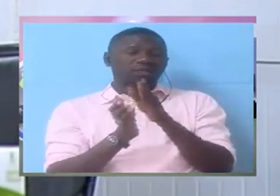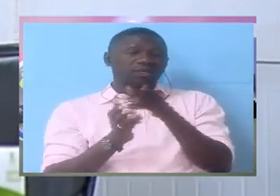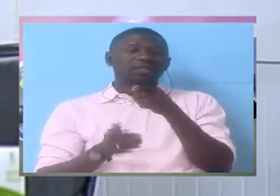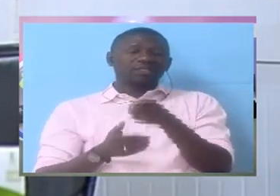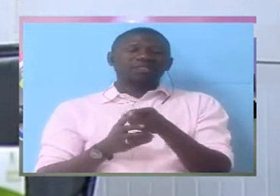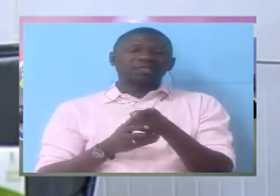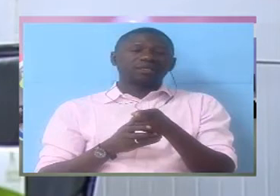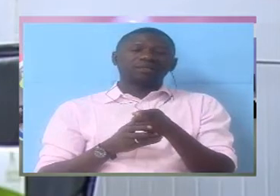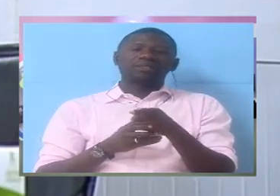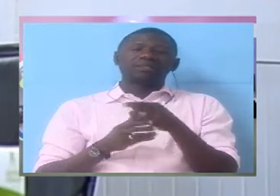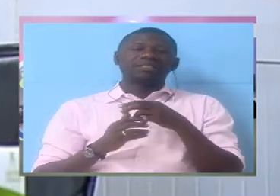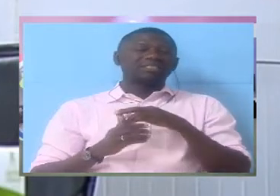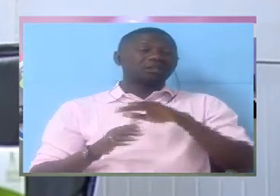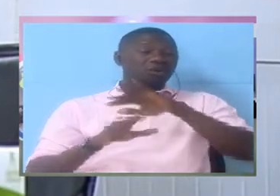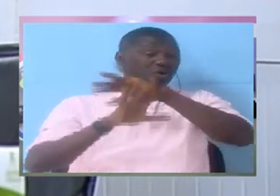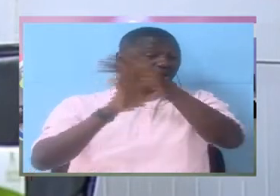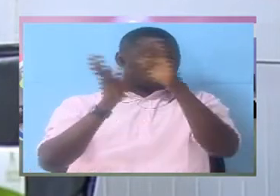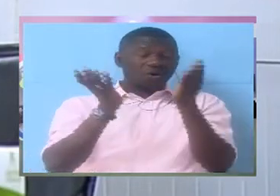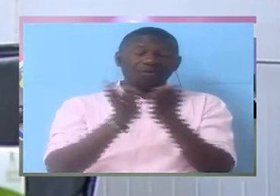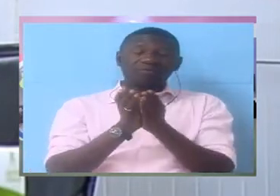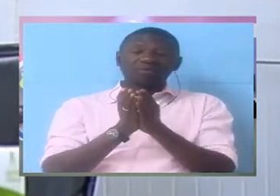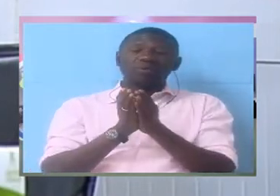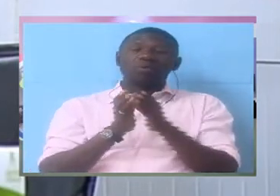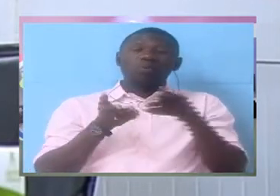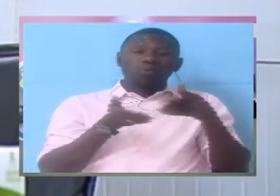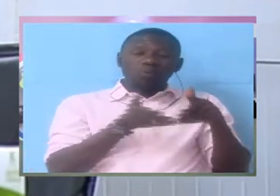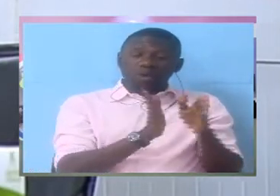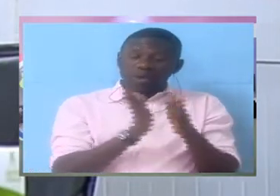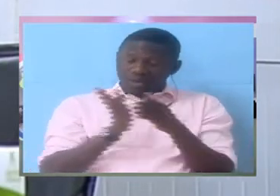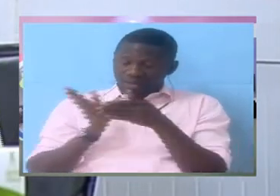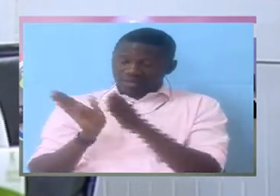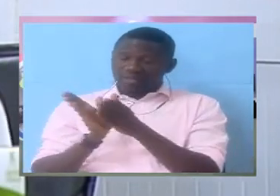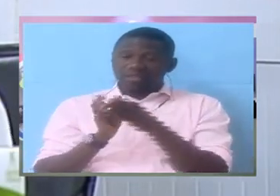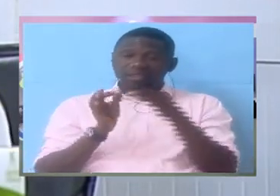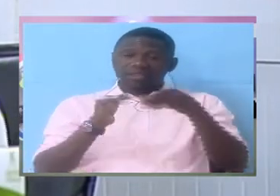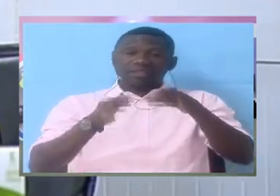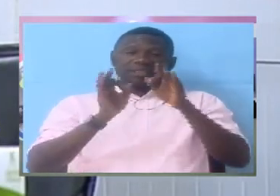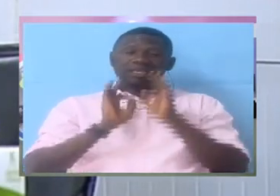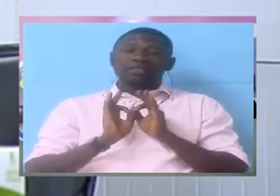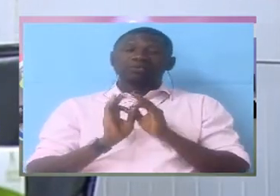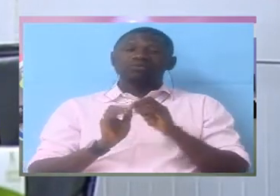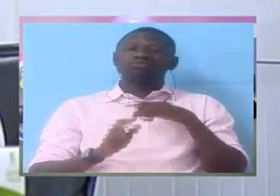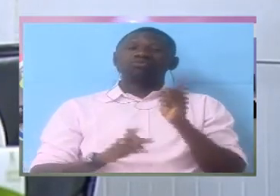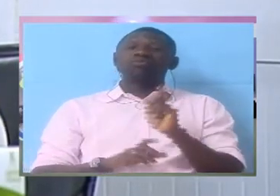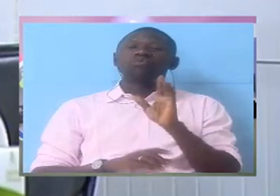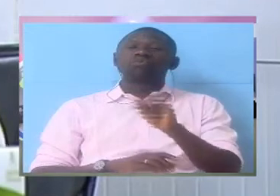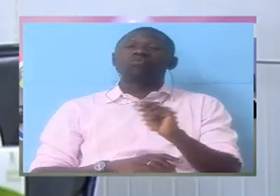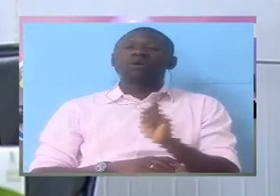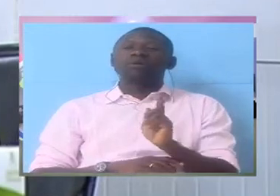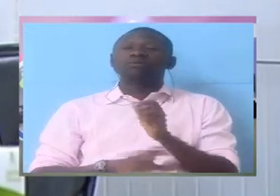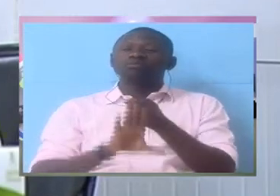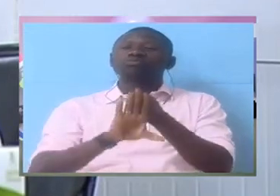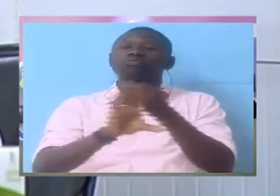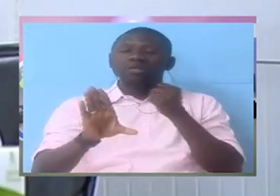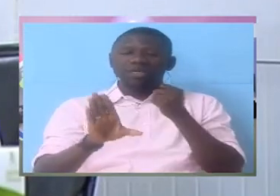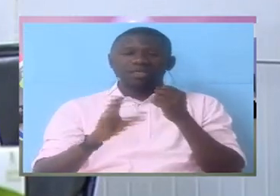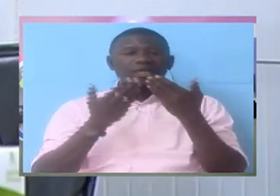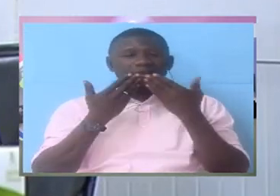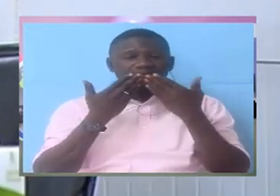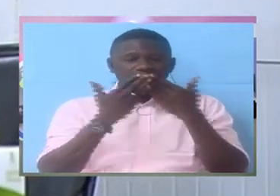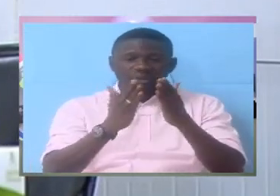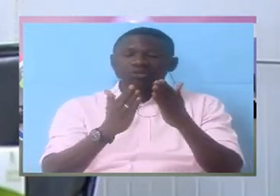the totality of measures, you know, taken to protect information. Wo